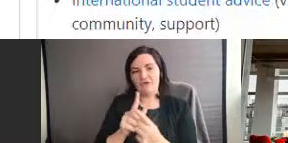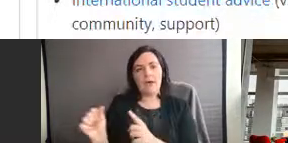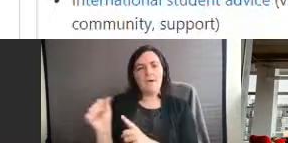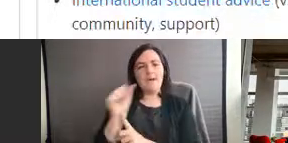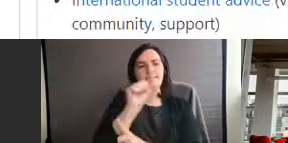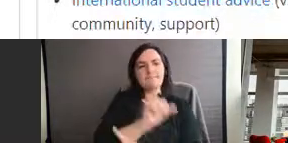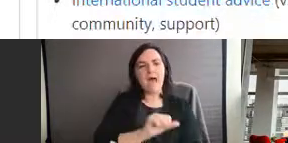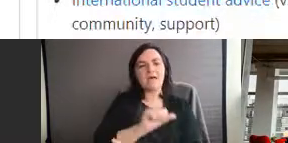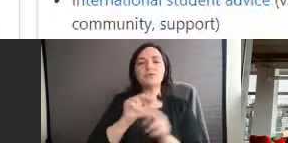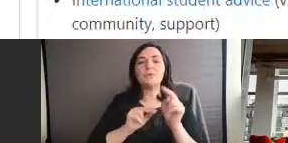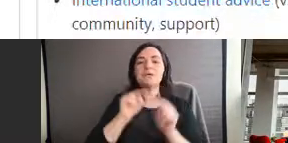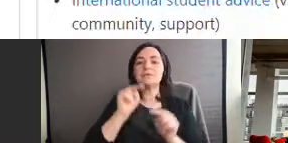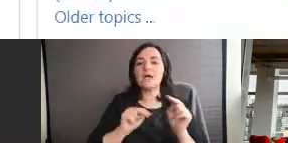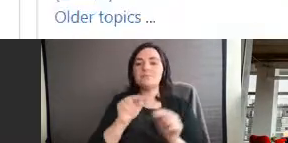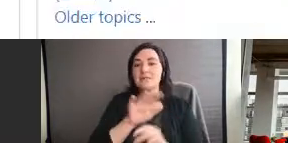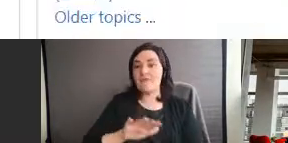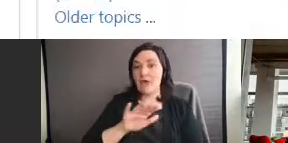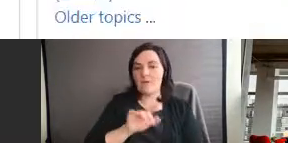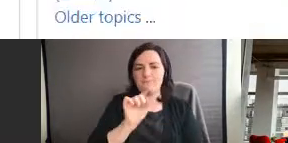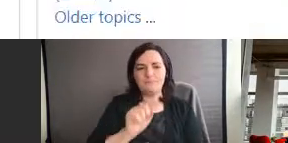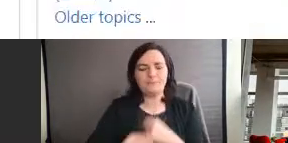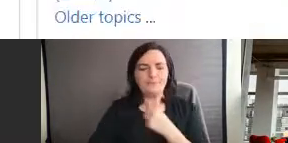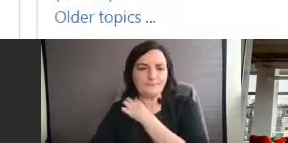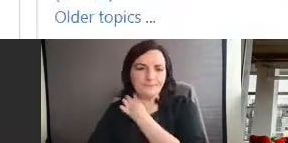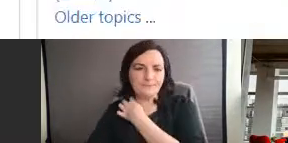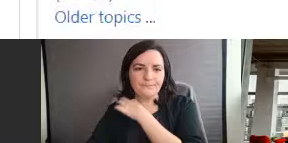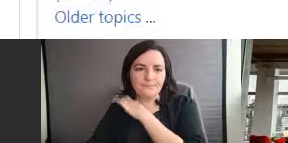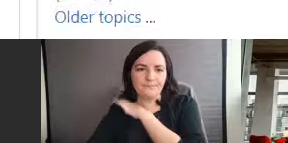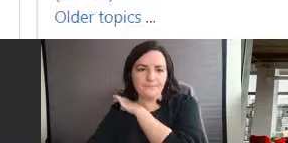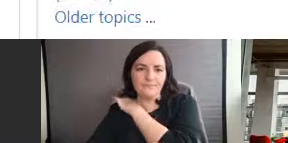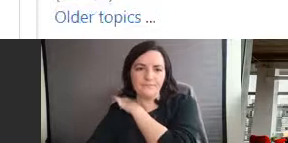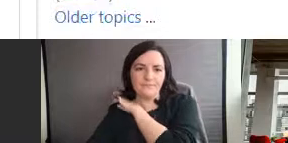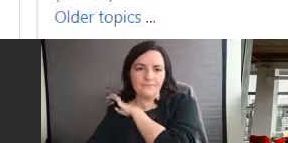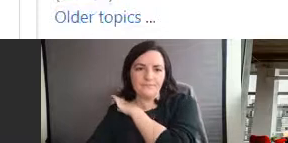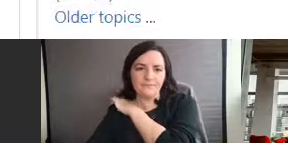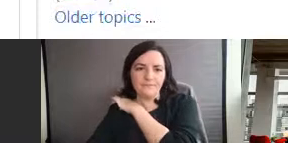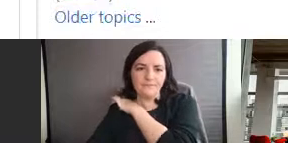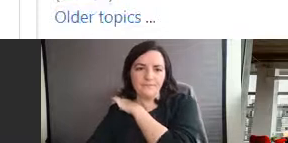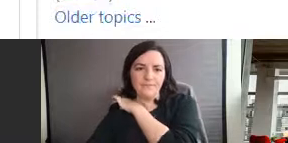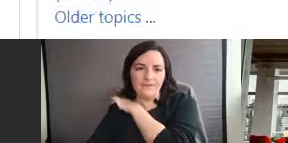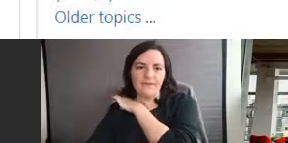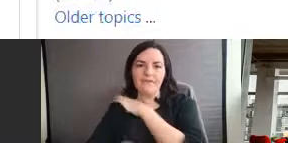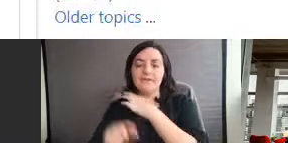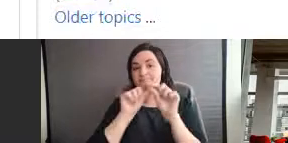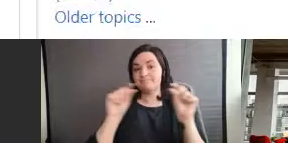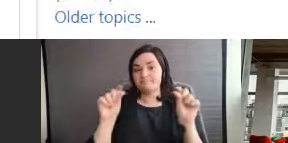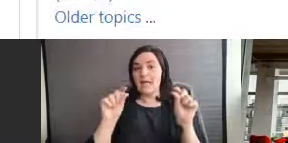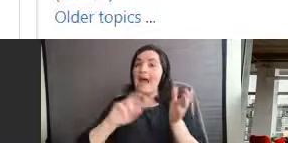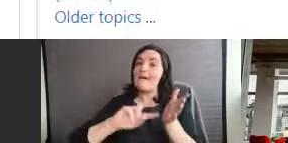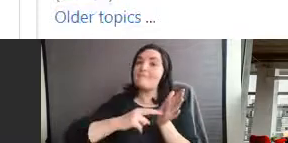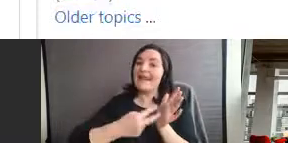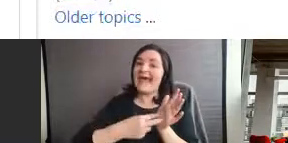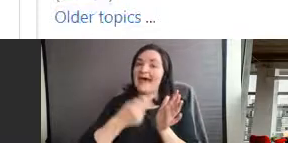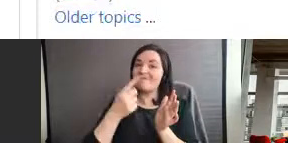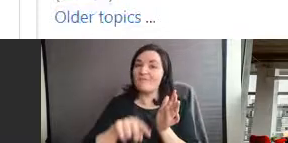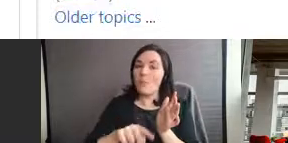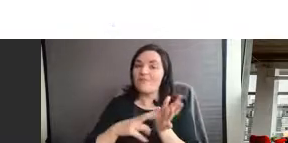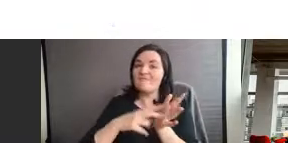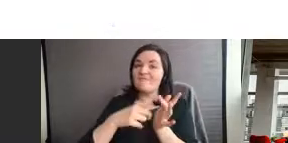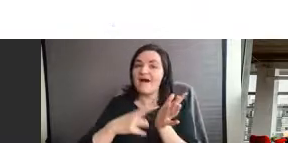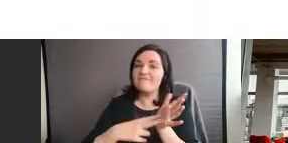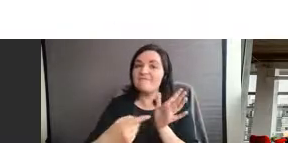And there, in that section, you can see Plan for Viva right there. So you can download that.